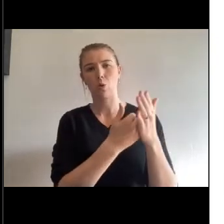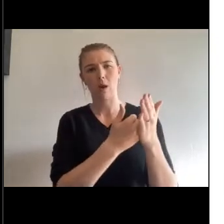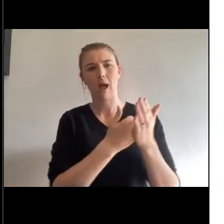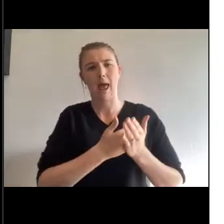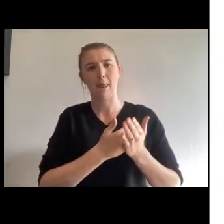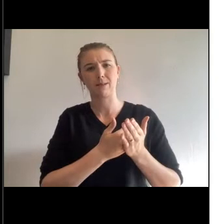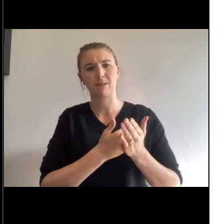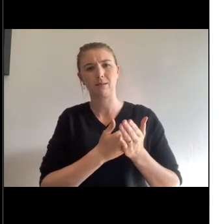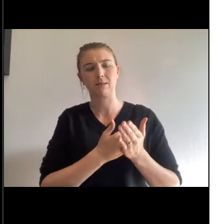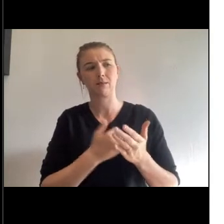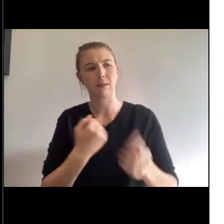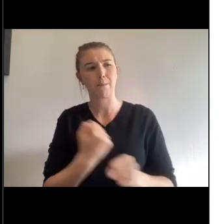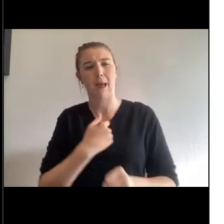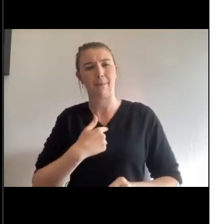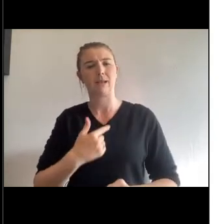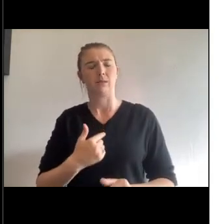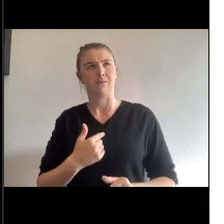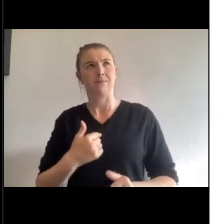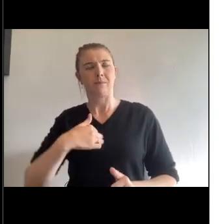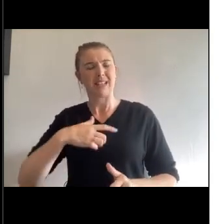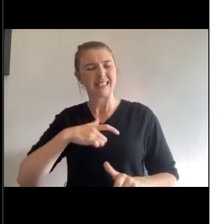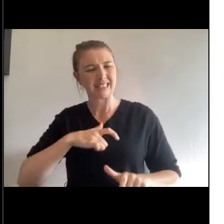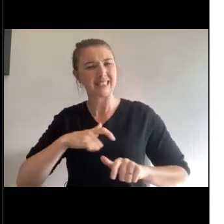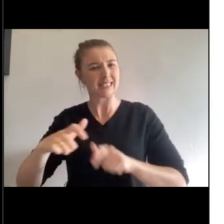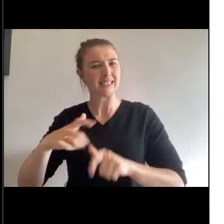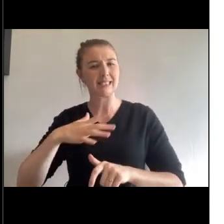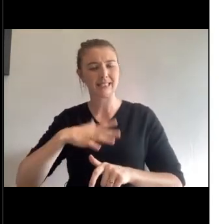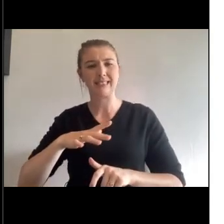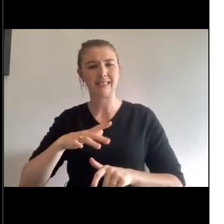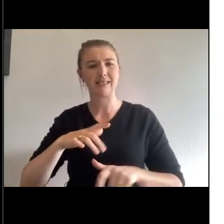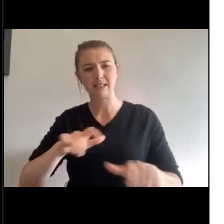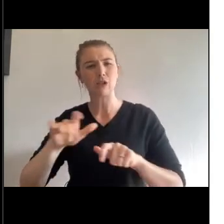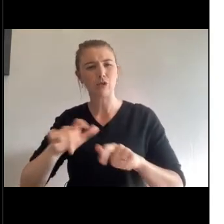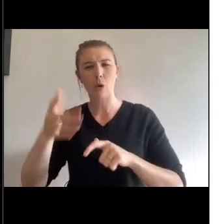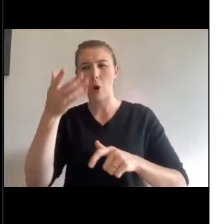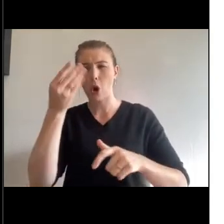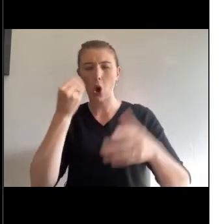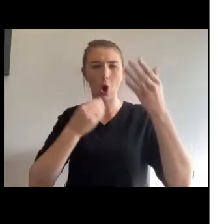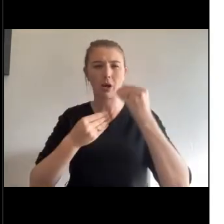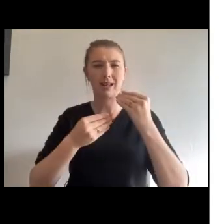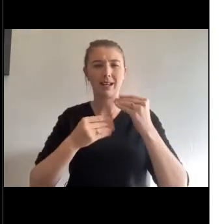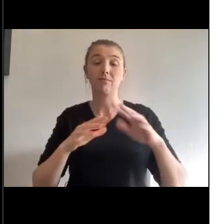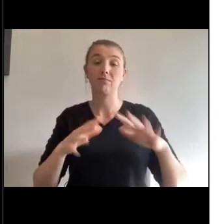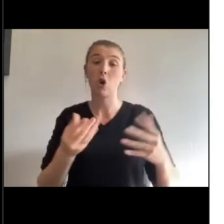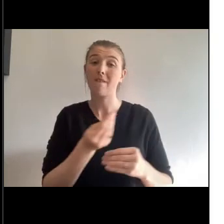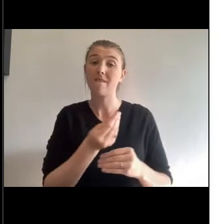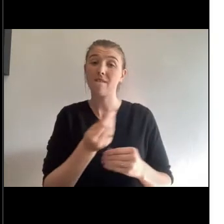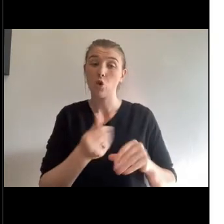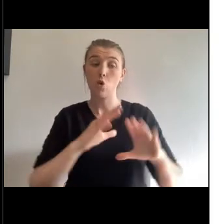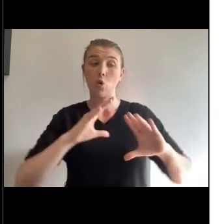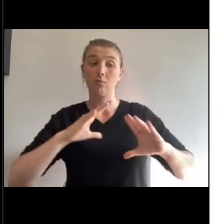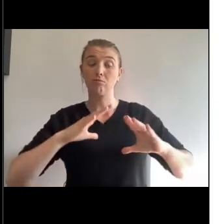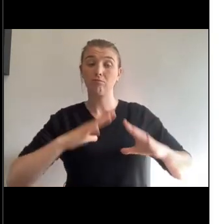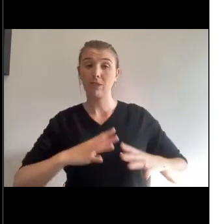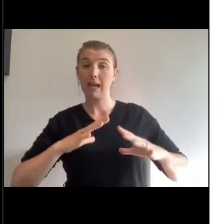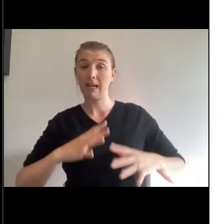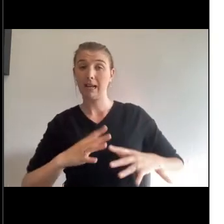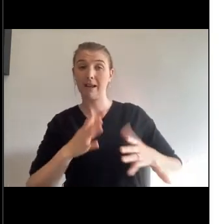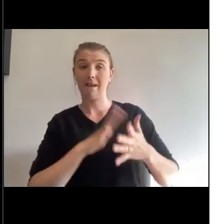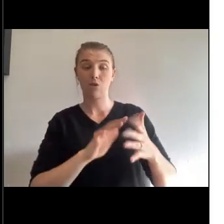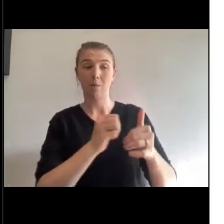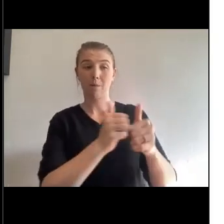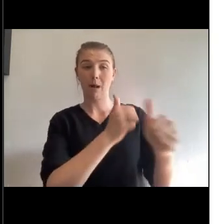I needed to learn more skills. And so I took some secondments within the organization in a number of